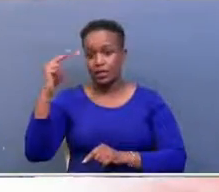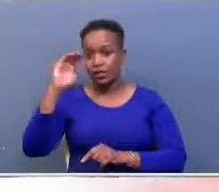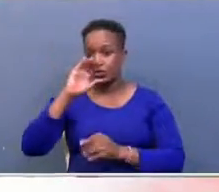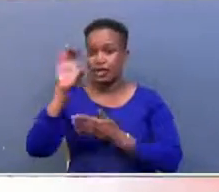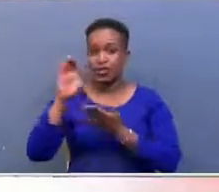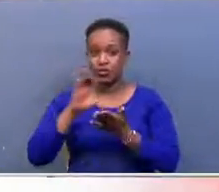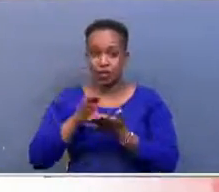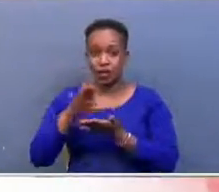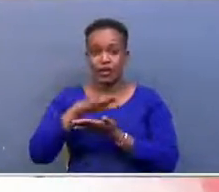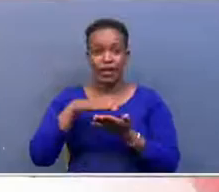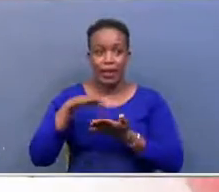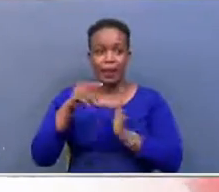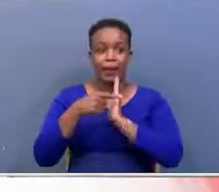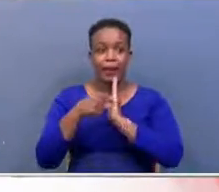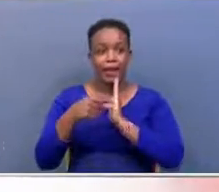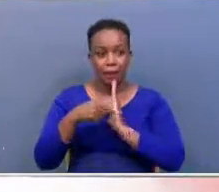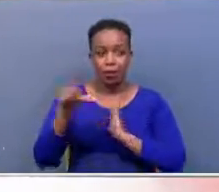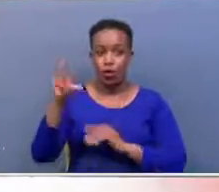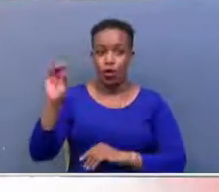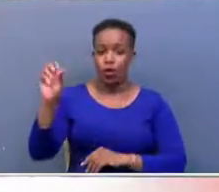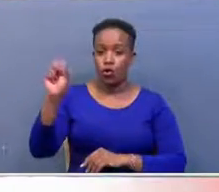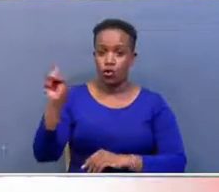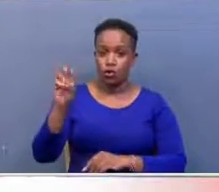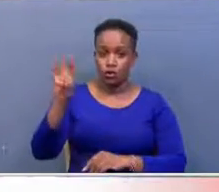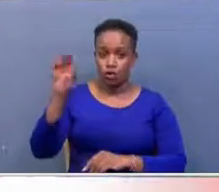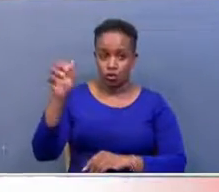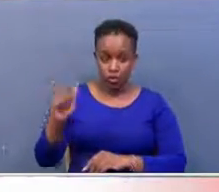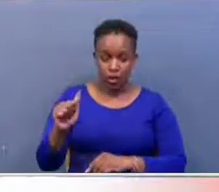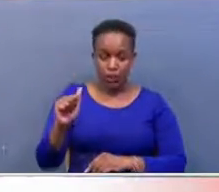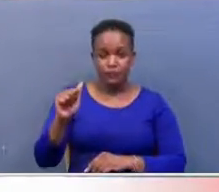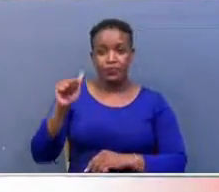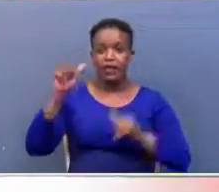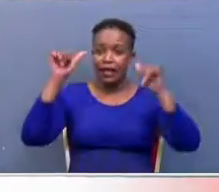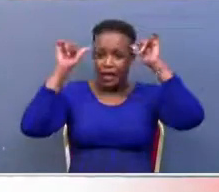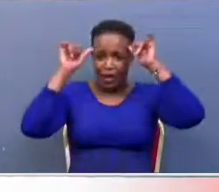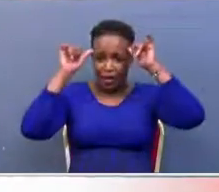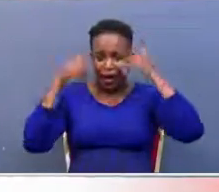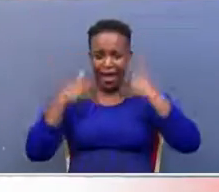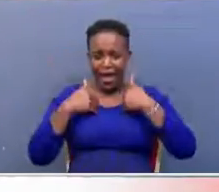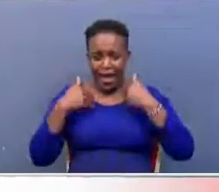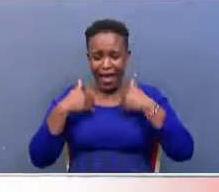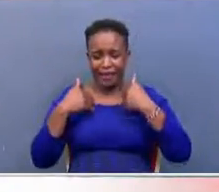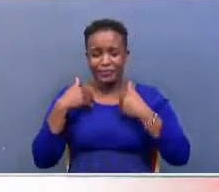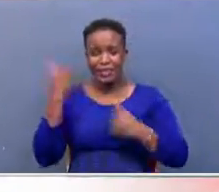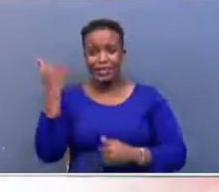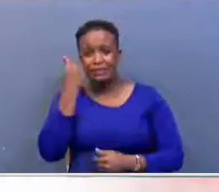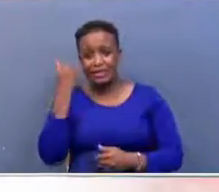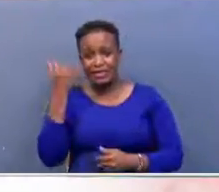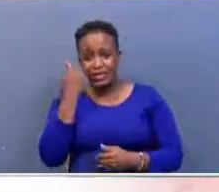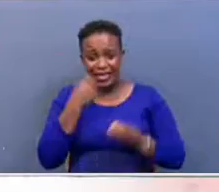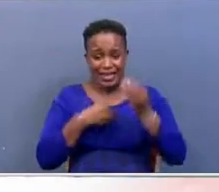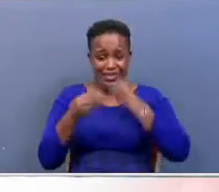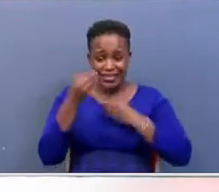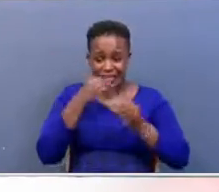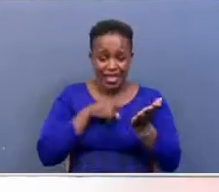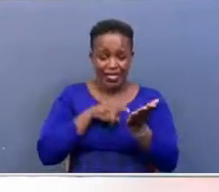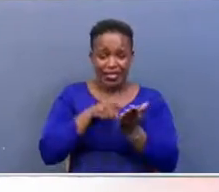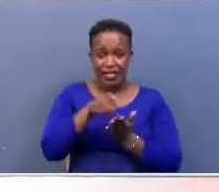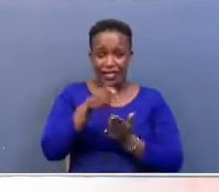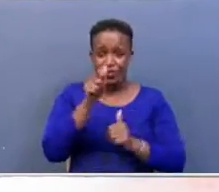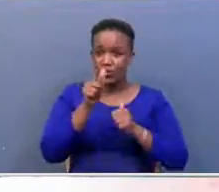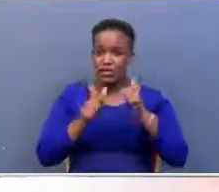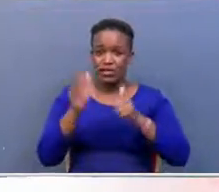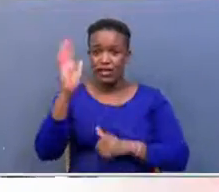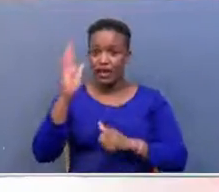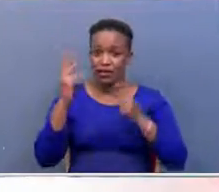Lorngosua. Ng'ombe akaanza kupata shida kubwa sana, imekula wadudu ambaye sisi hatujaiona kwa maisha yetu.